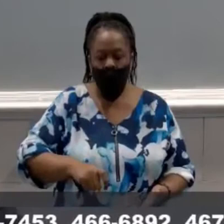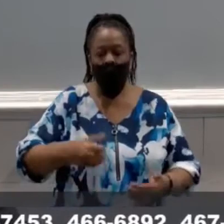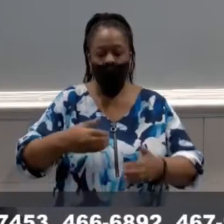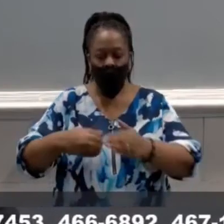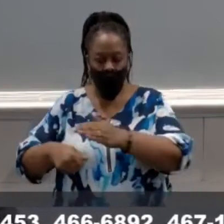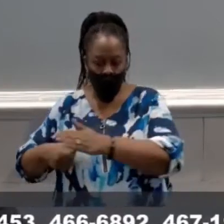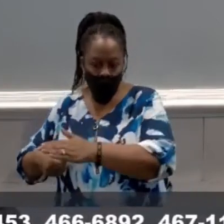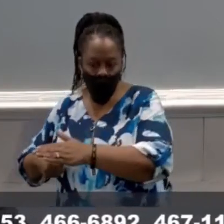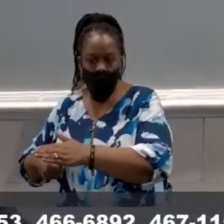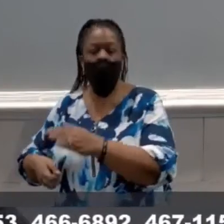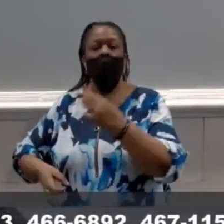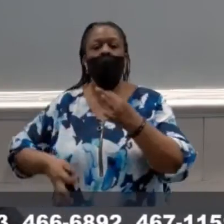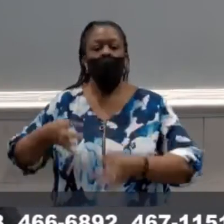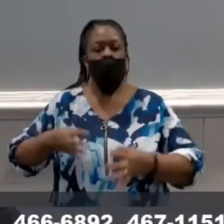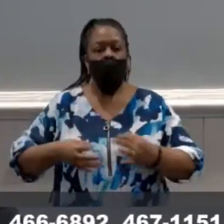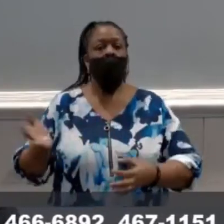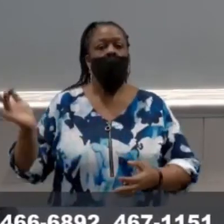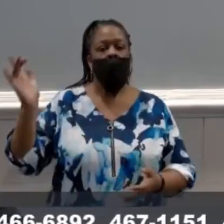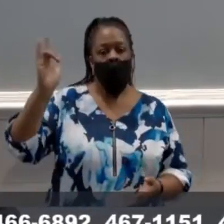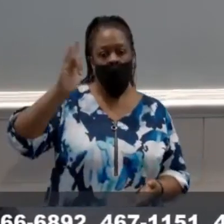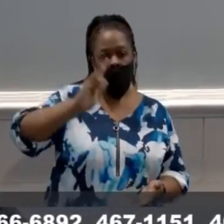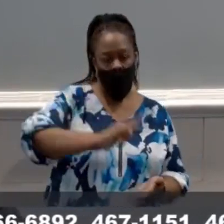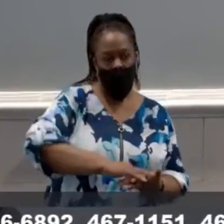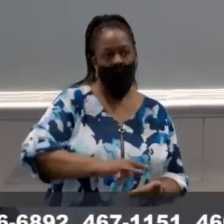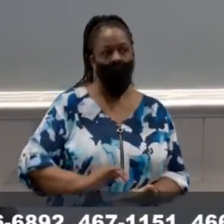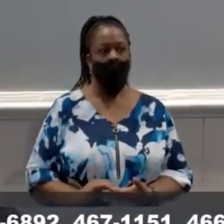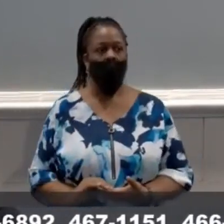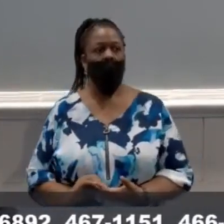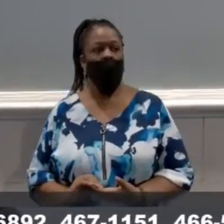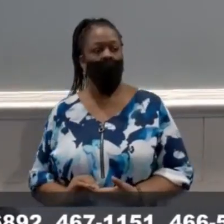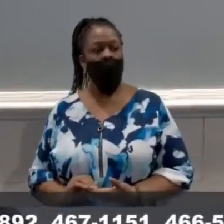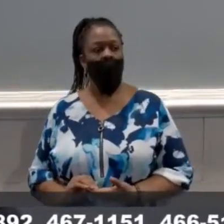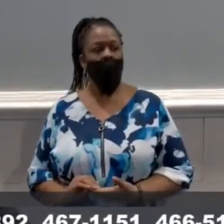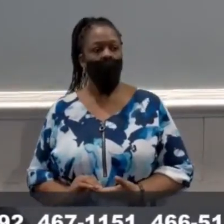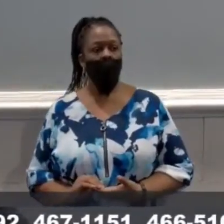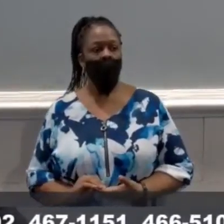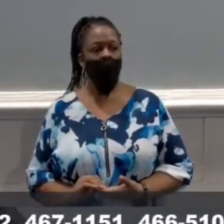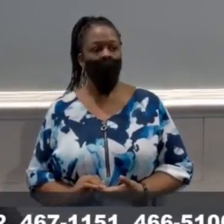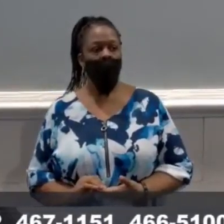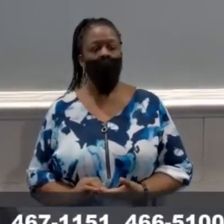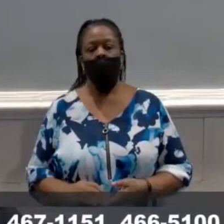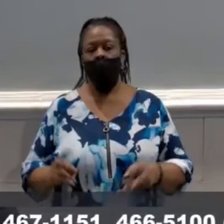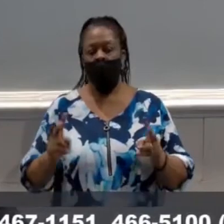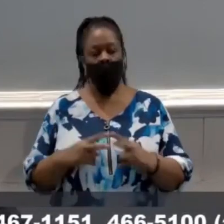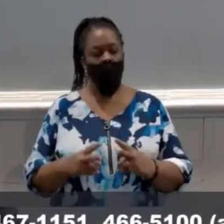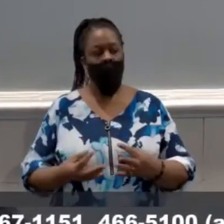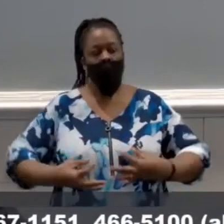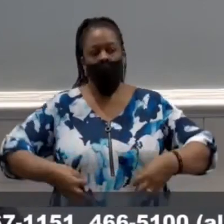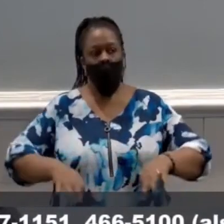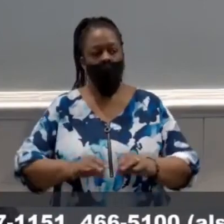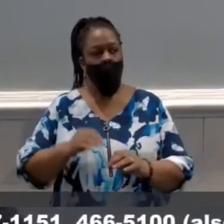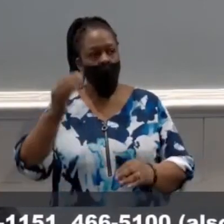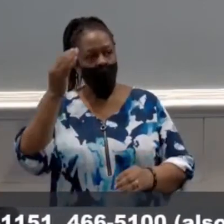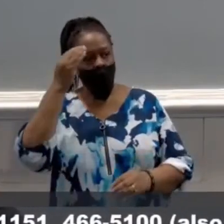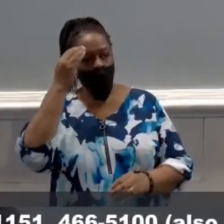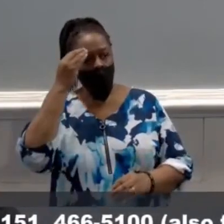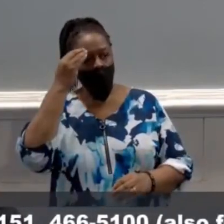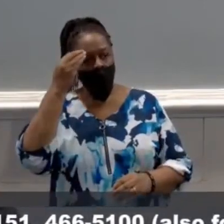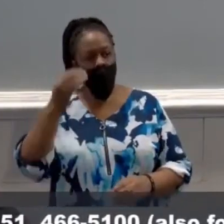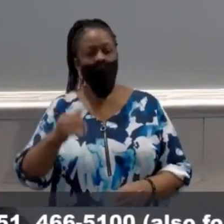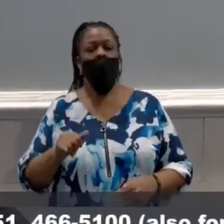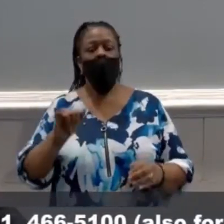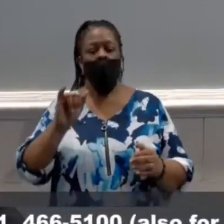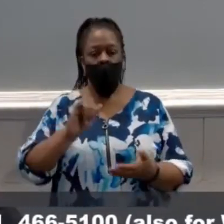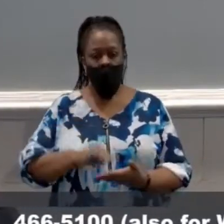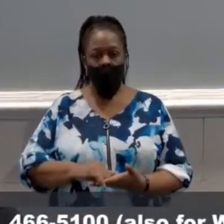email notification almost immediately once you've submitted. It is important to note that you will receive a